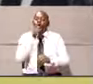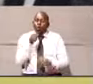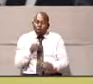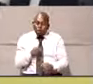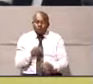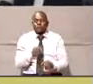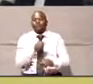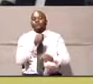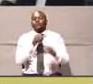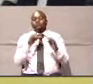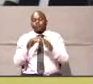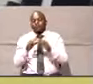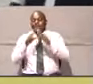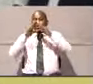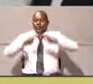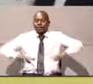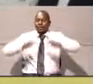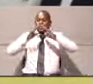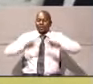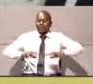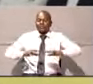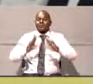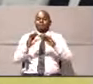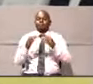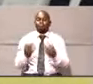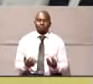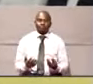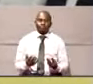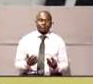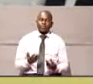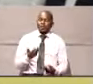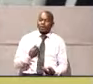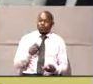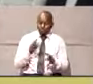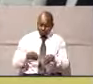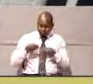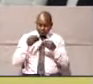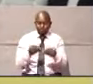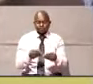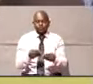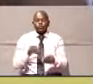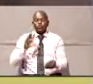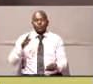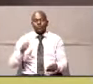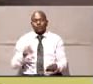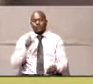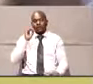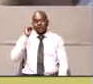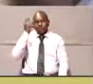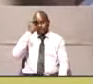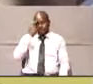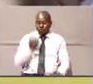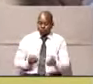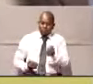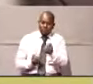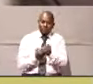with mabati or iron seats. There was no provision of collecting water. Government, with the